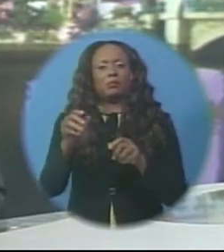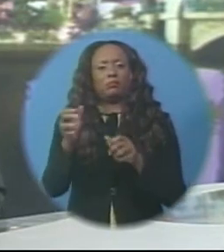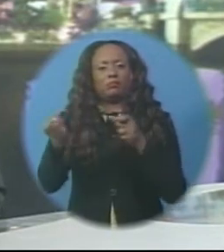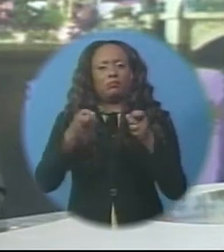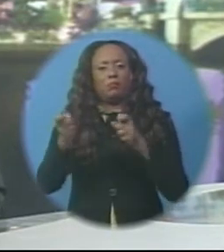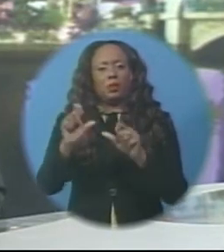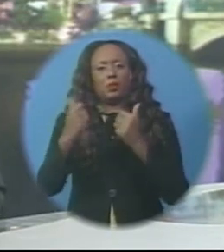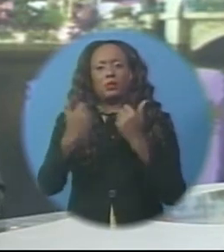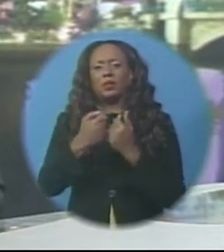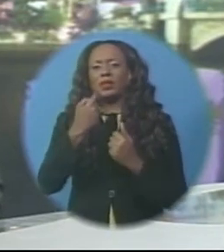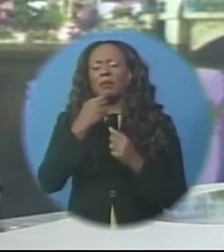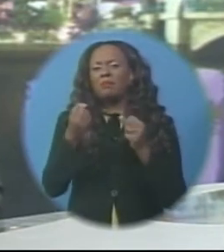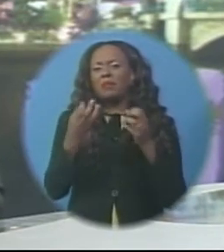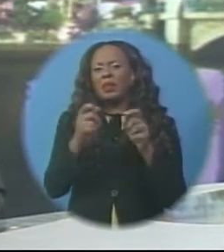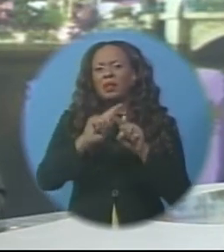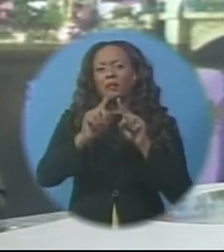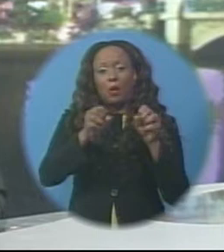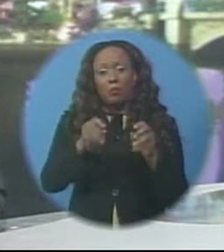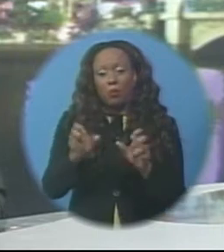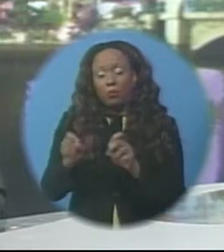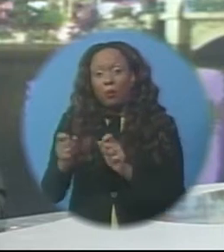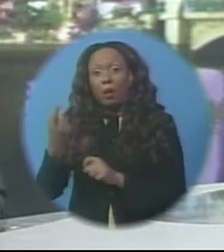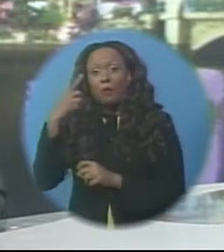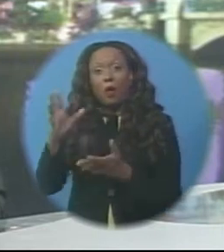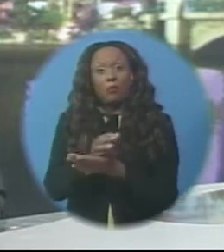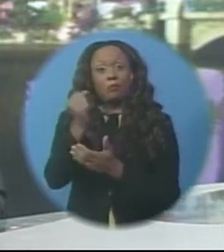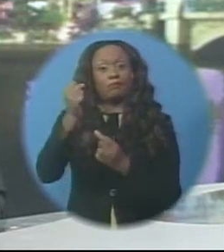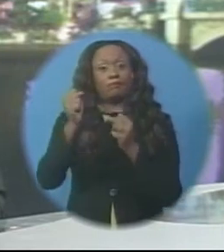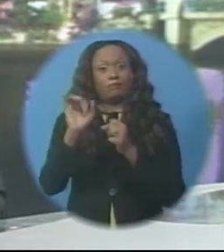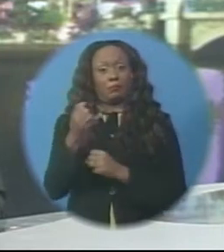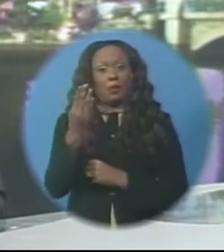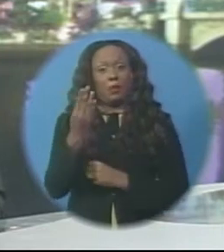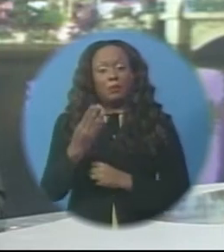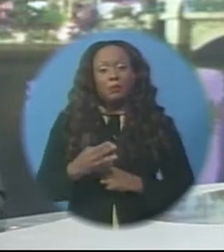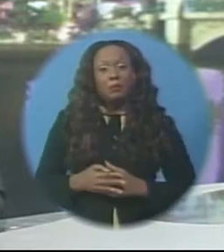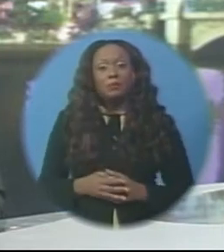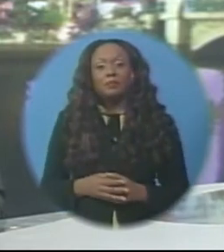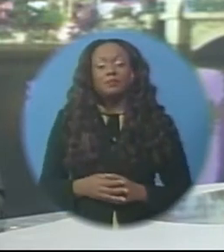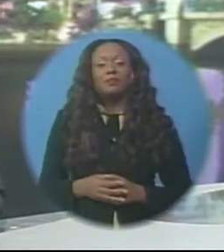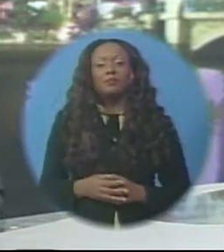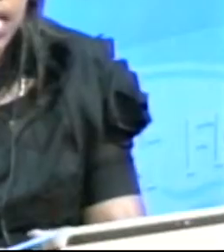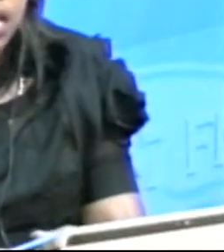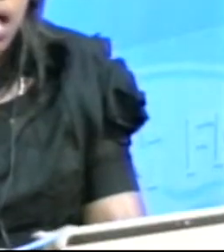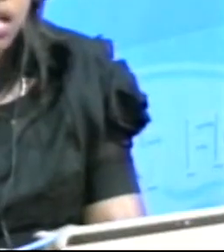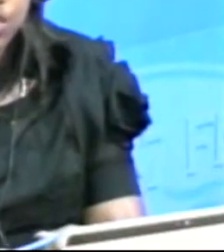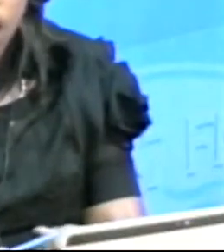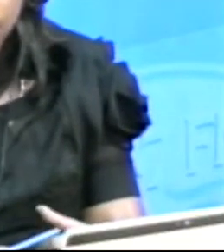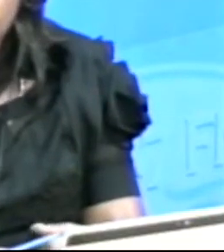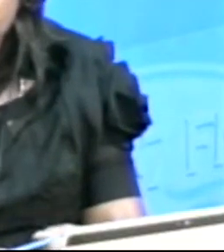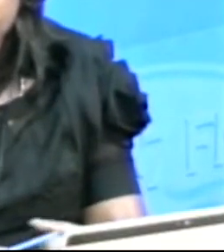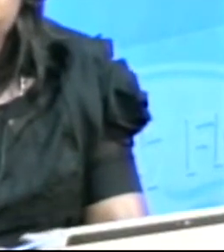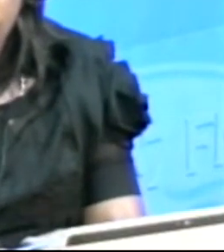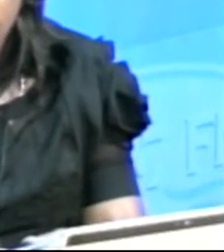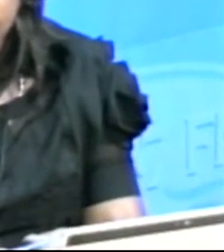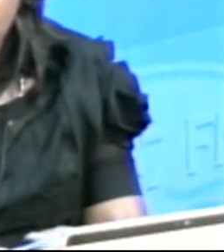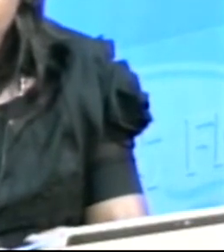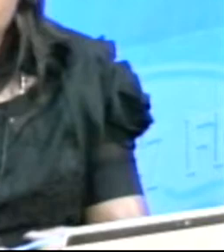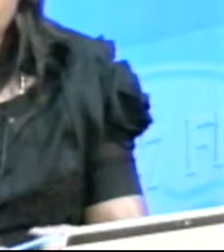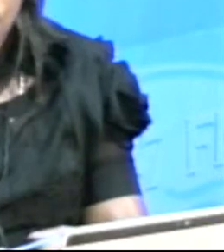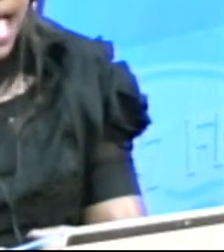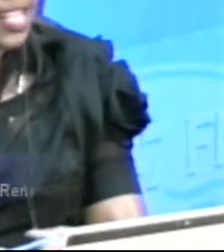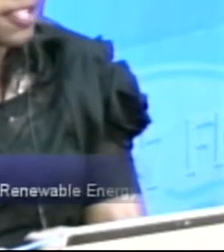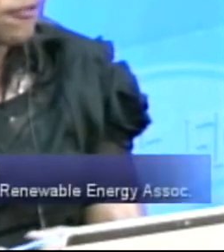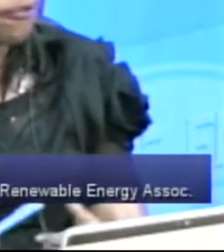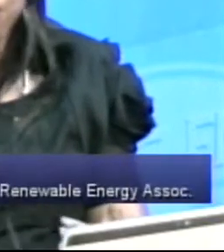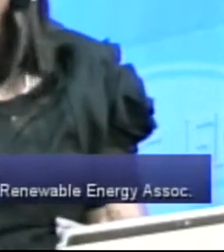there are many viable opportunities in the sector. I'm seeing a lot of job posts now. You're